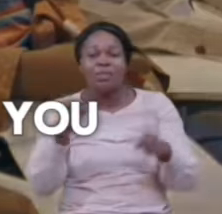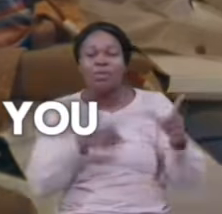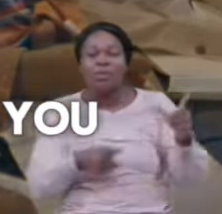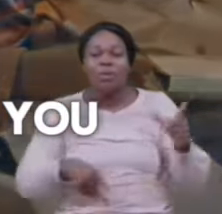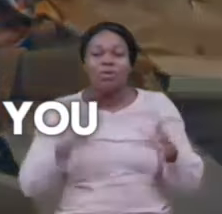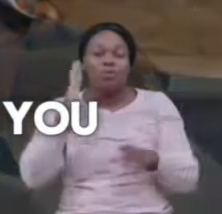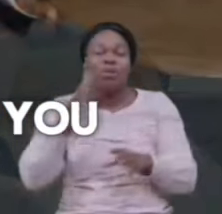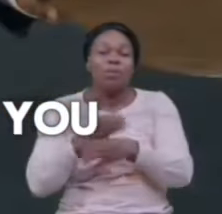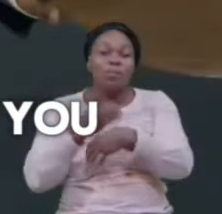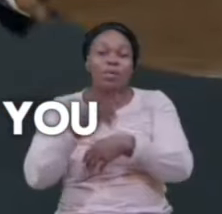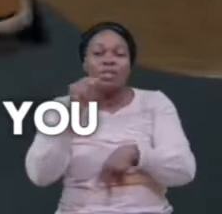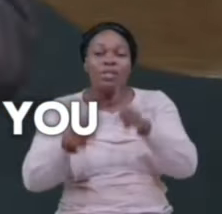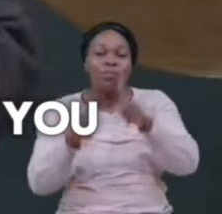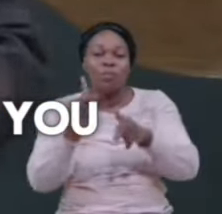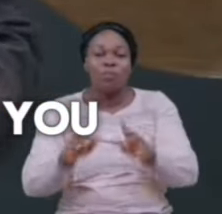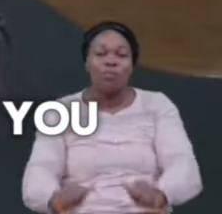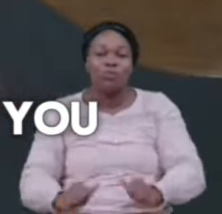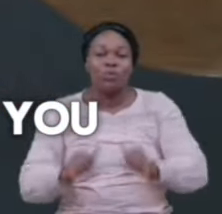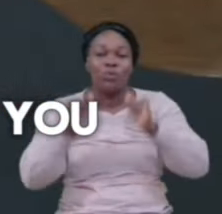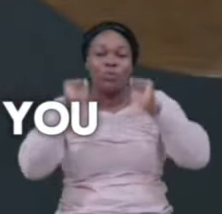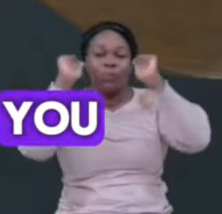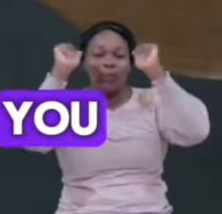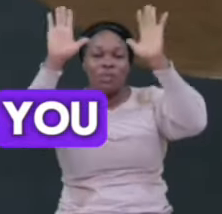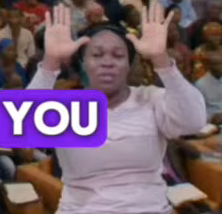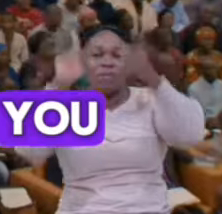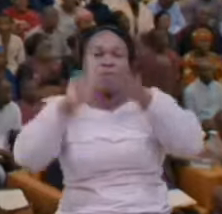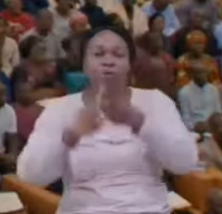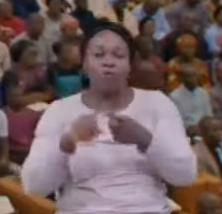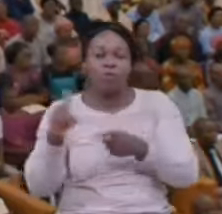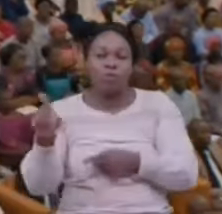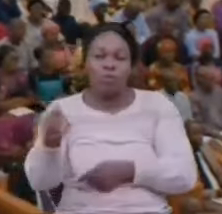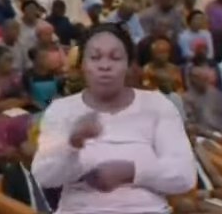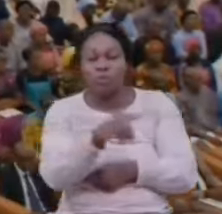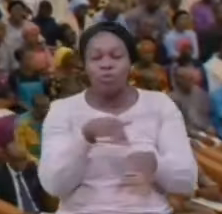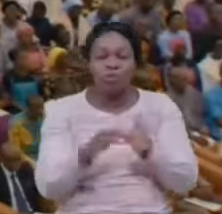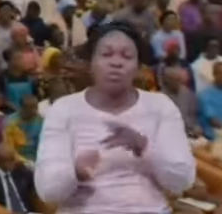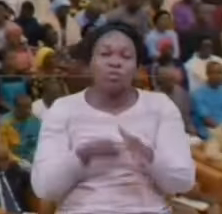congregation submissive unto you in Jesus' name.